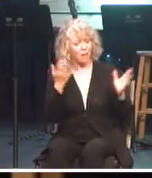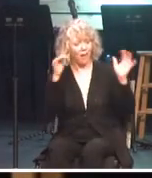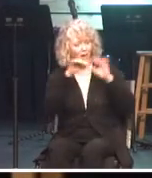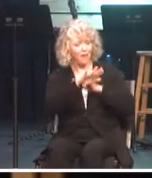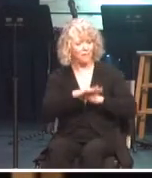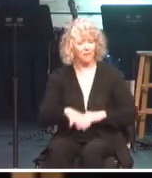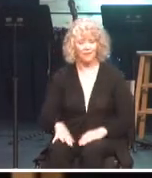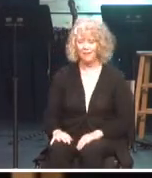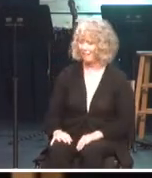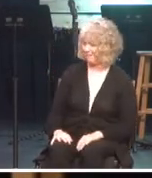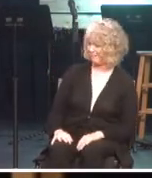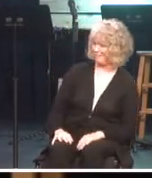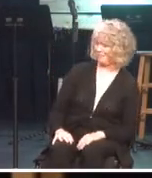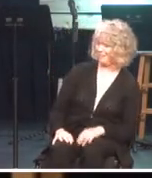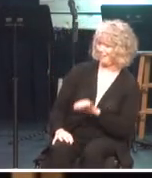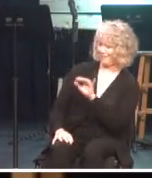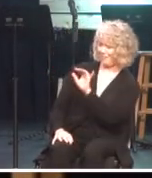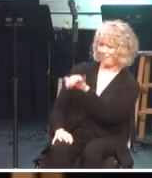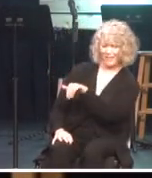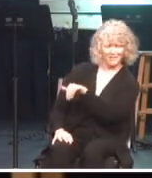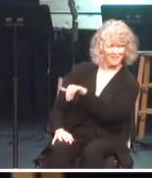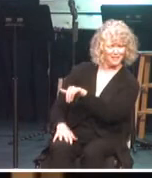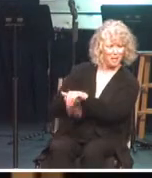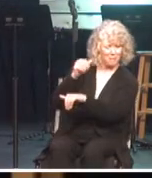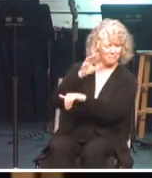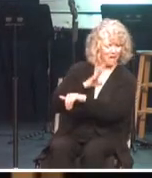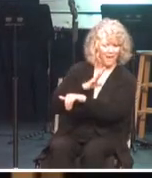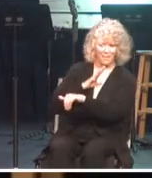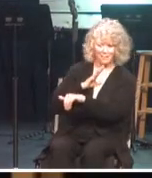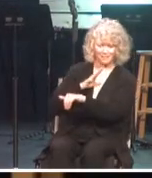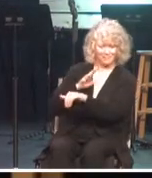They were saying, is not this Jesus,